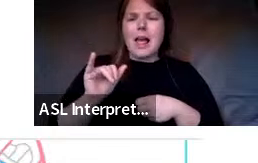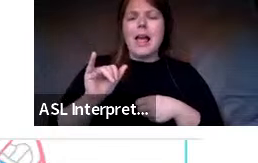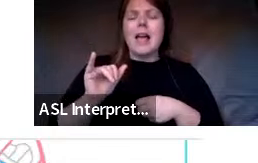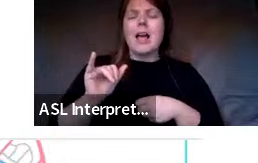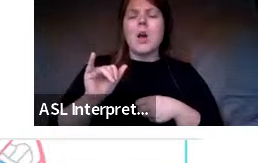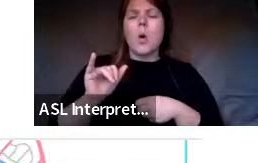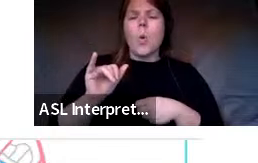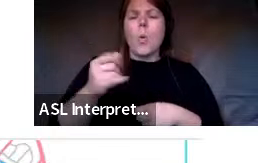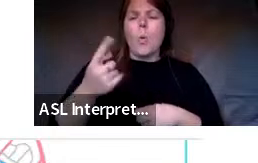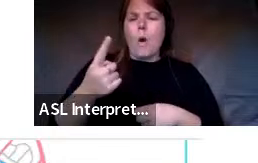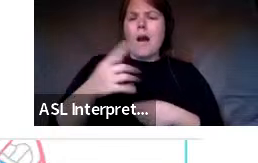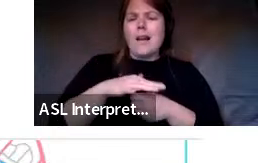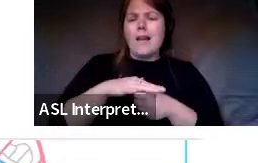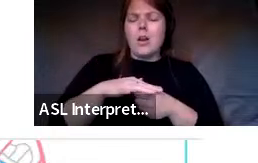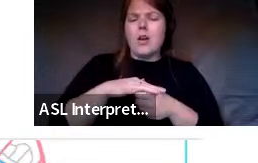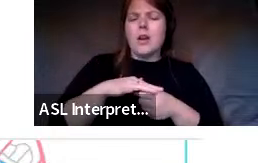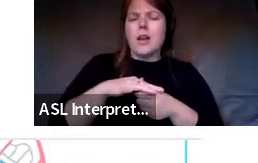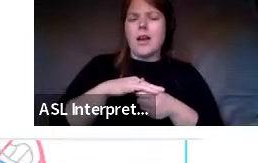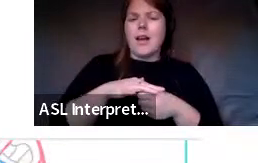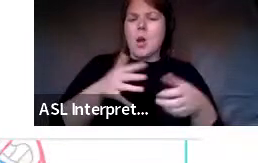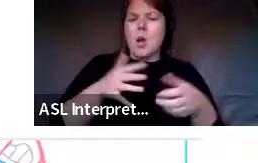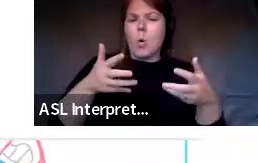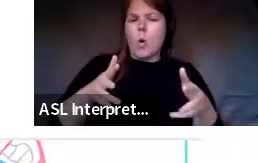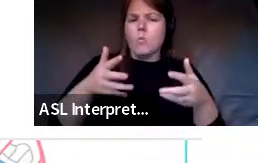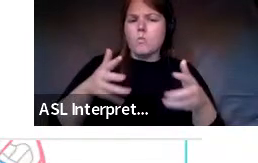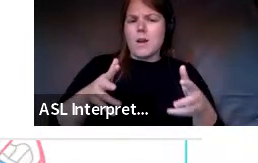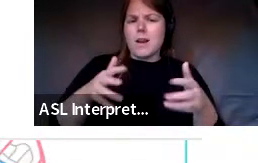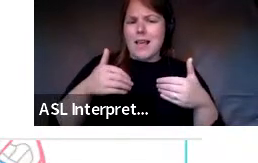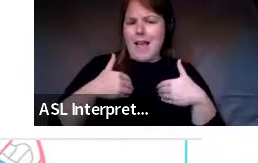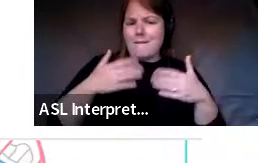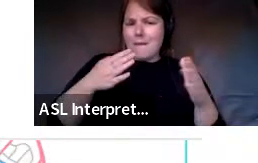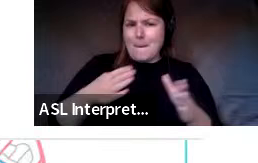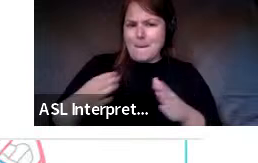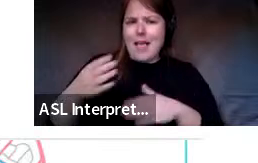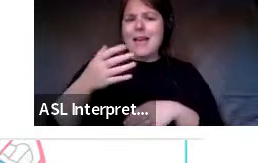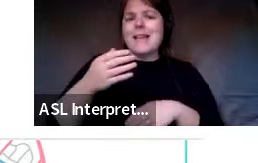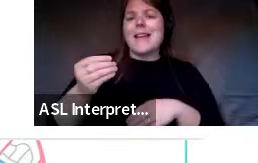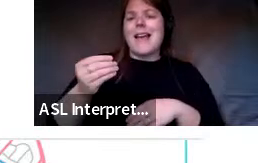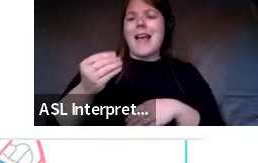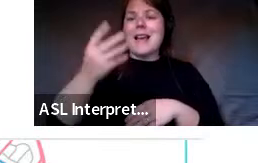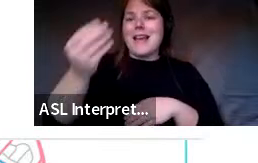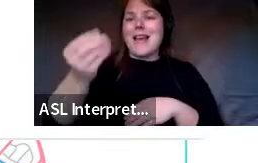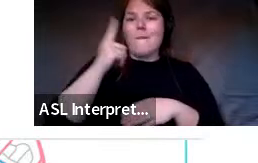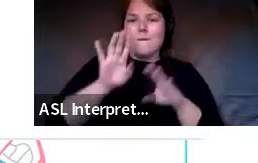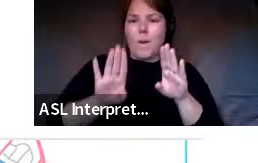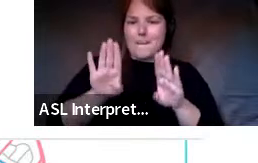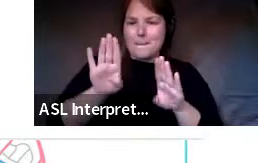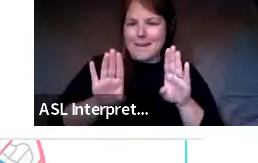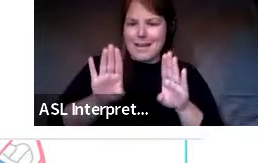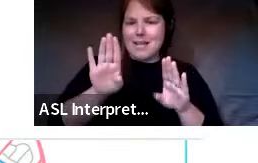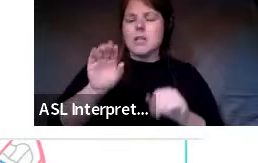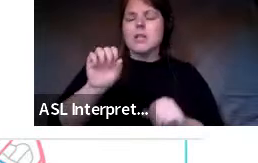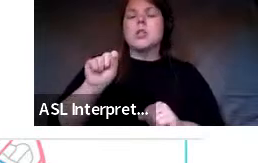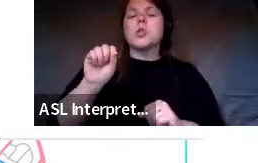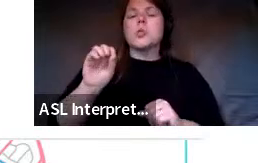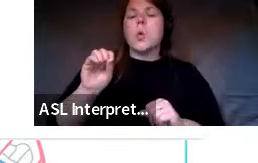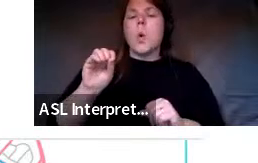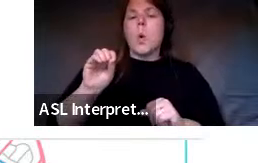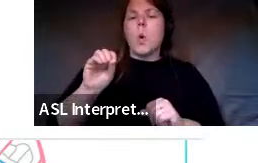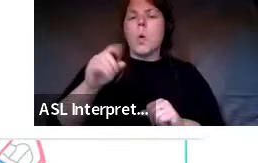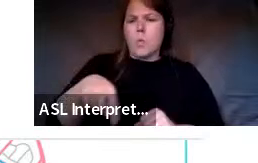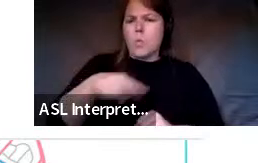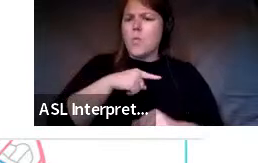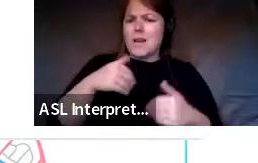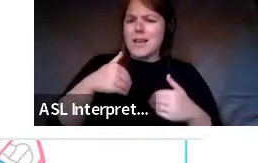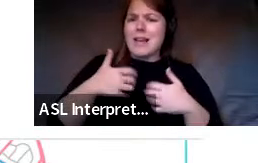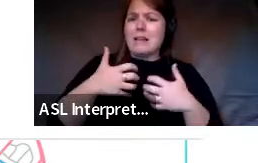those is already planned and out for bid. And so, you know, we had quite a